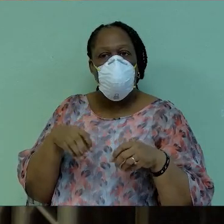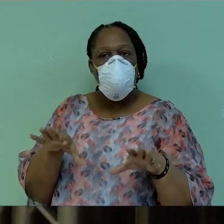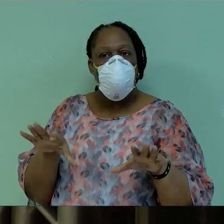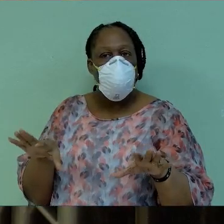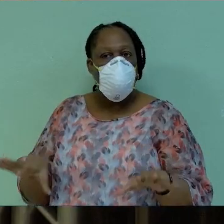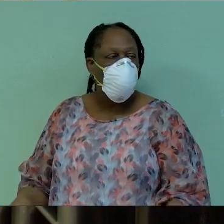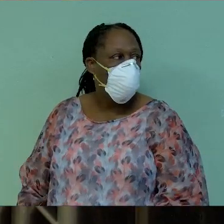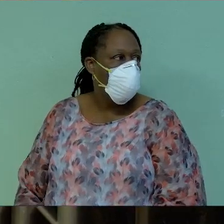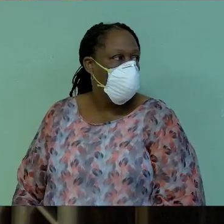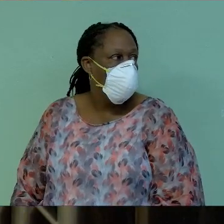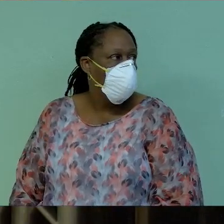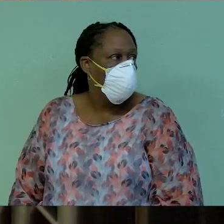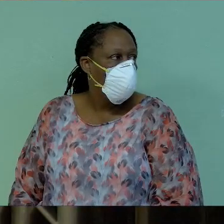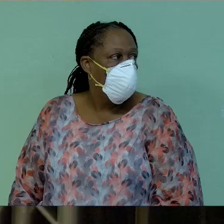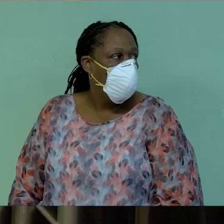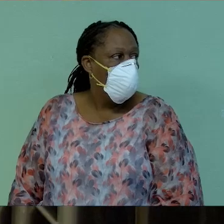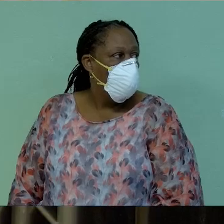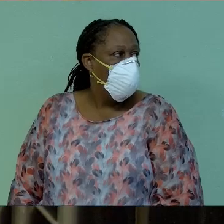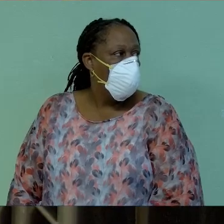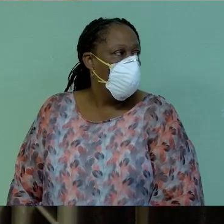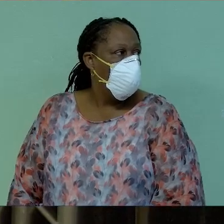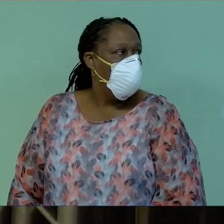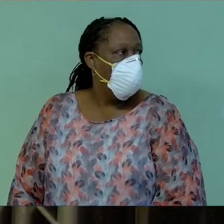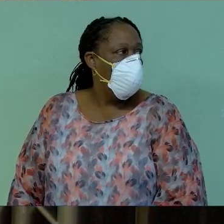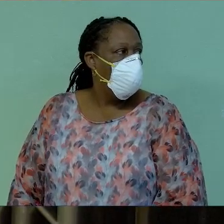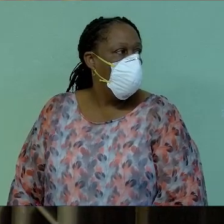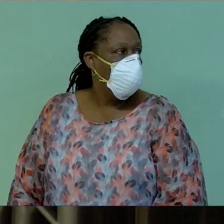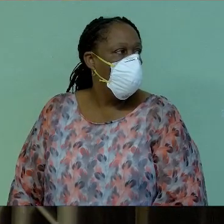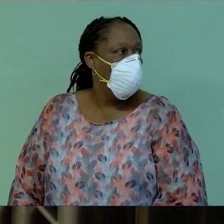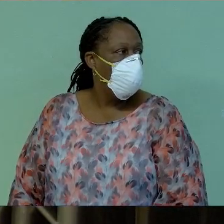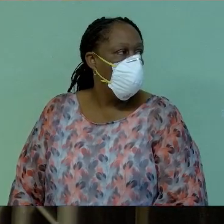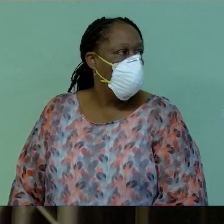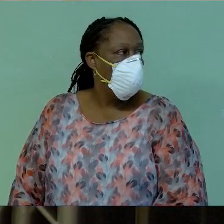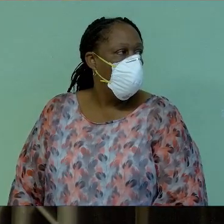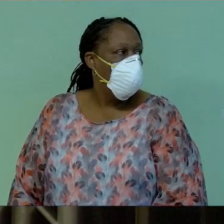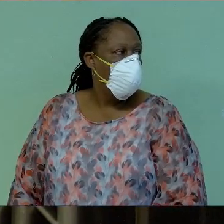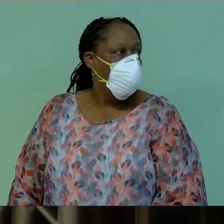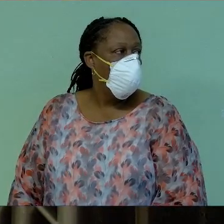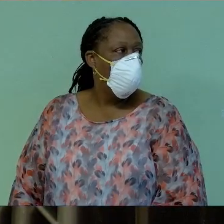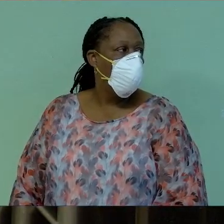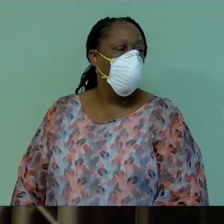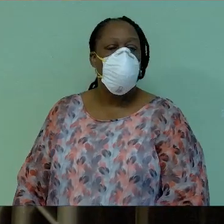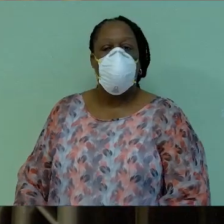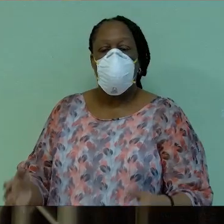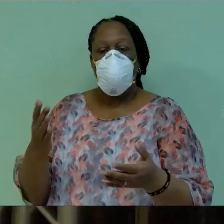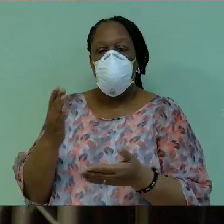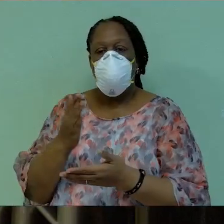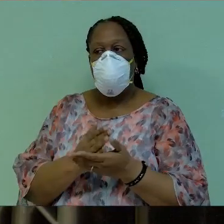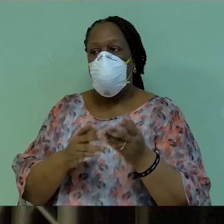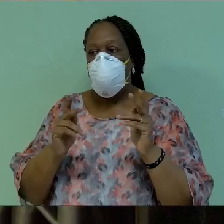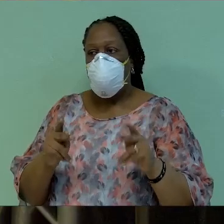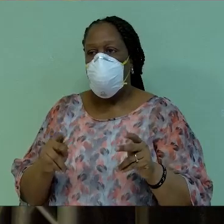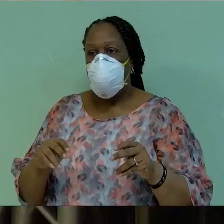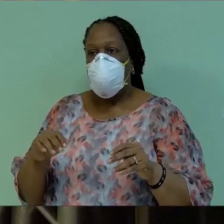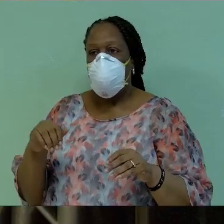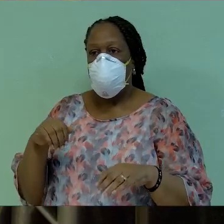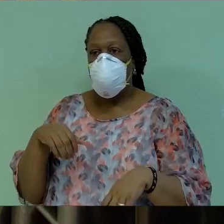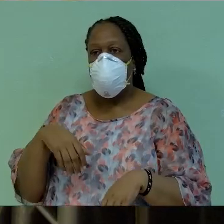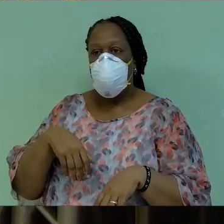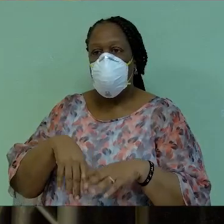prisons are overcrowded, and so we had a consensus by all heads that we can have an early release of